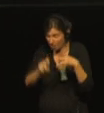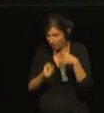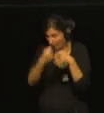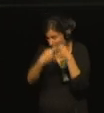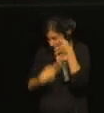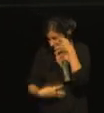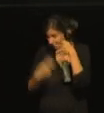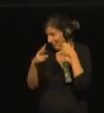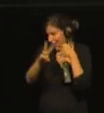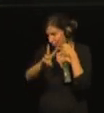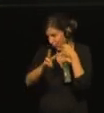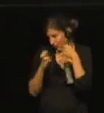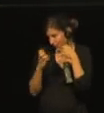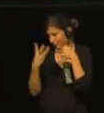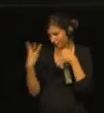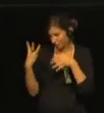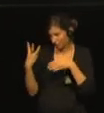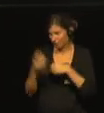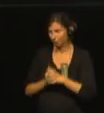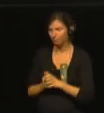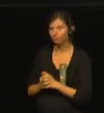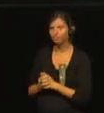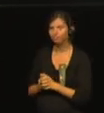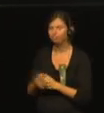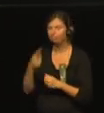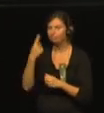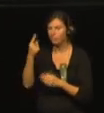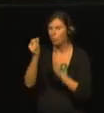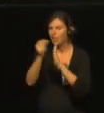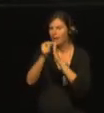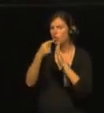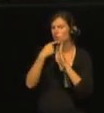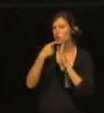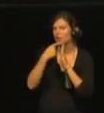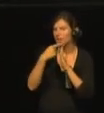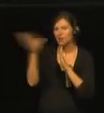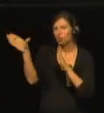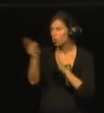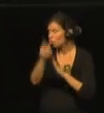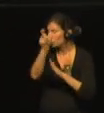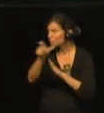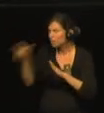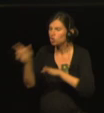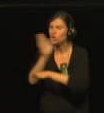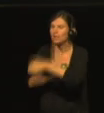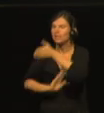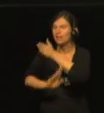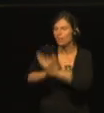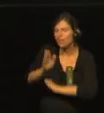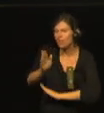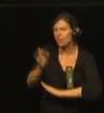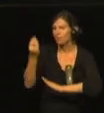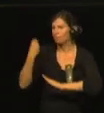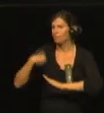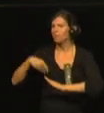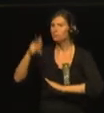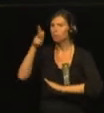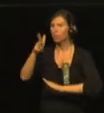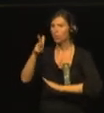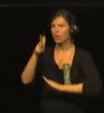one indicator says all disabled people have an equal right with others to marry or enter into